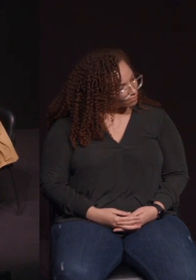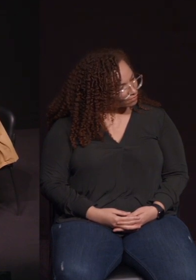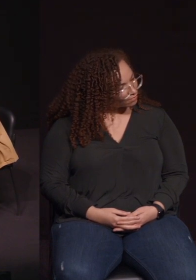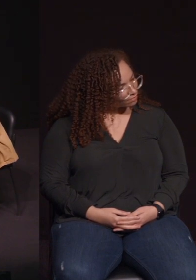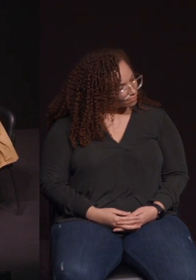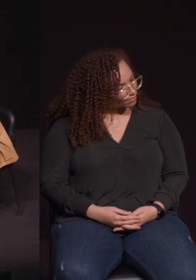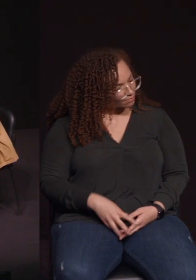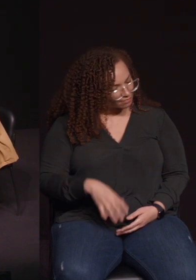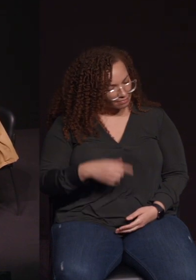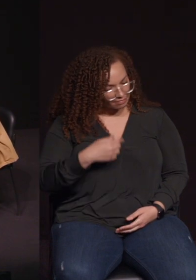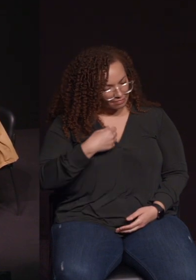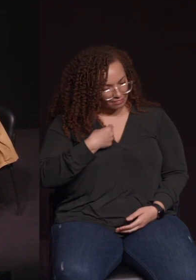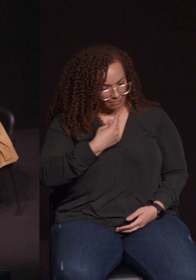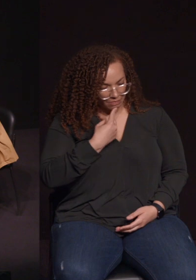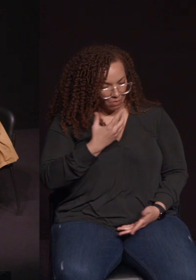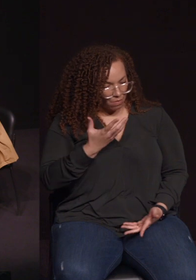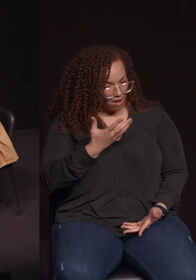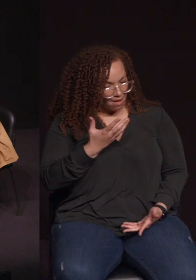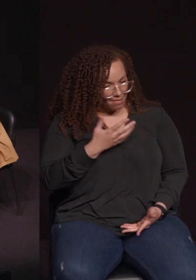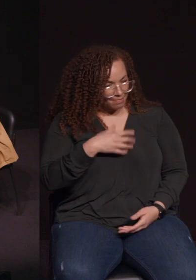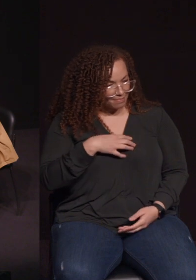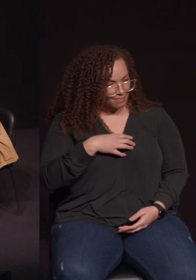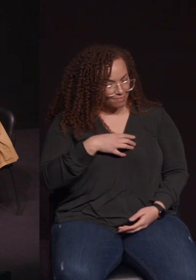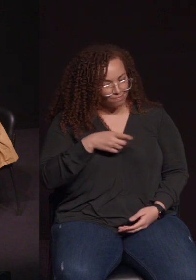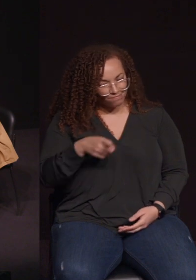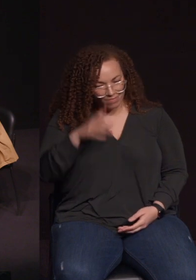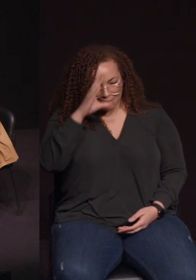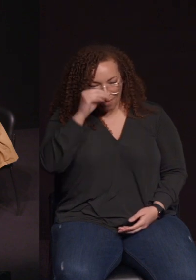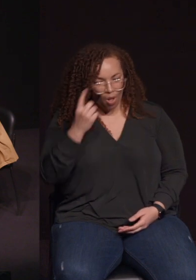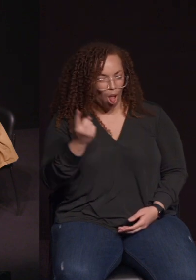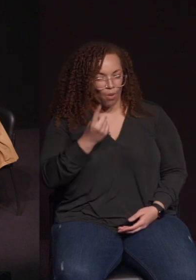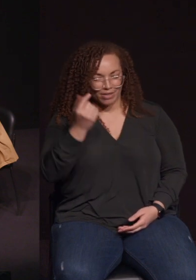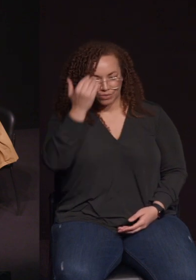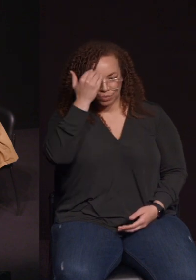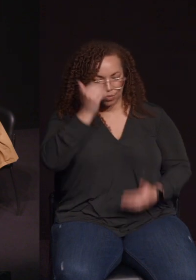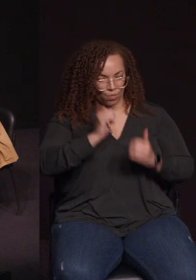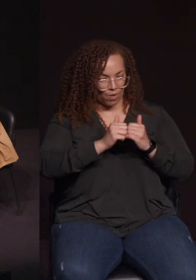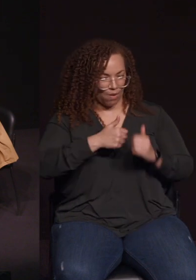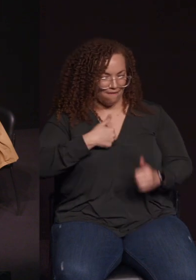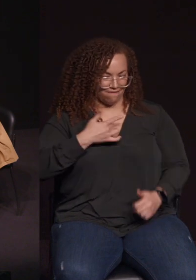I would say this boy, I always knew how I felt about him. You know, I would,